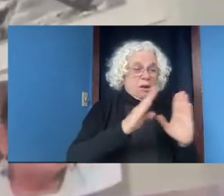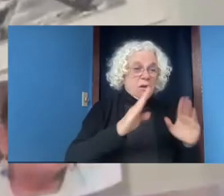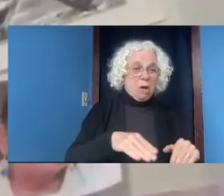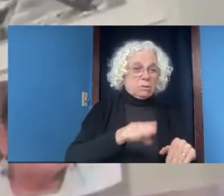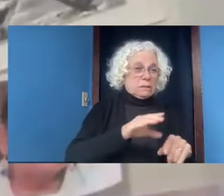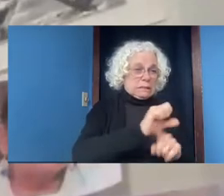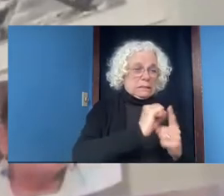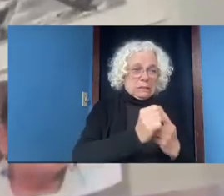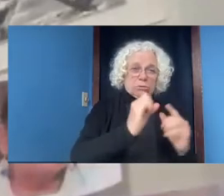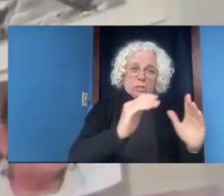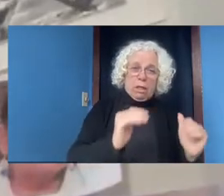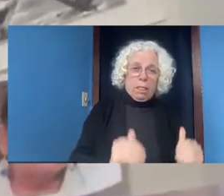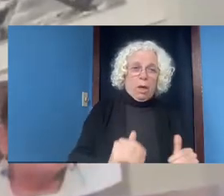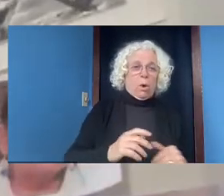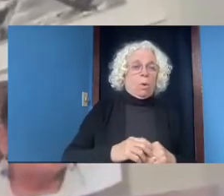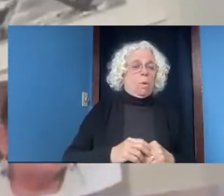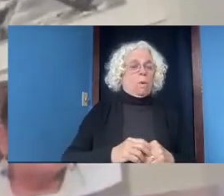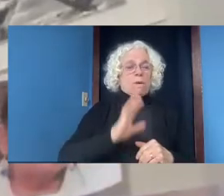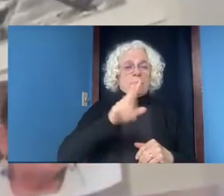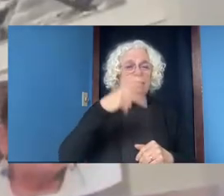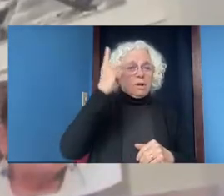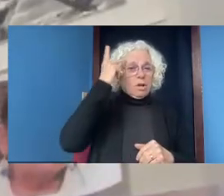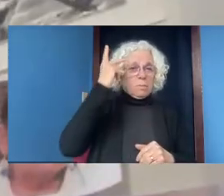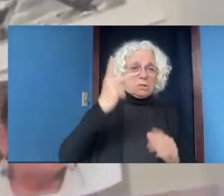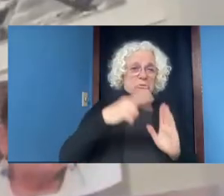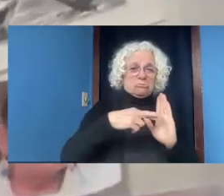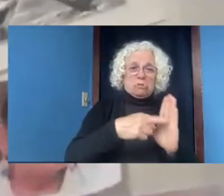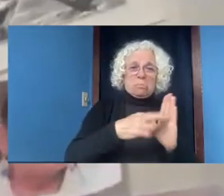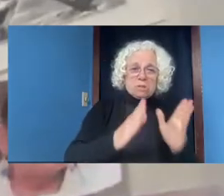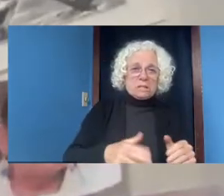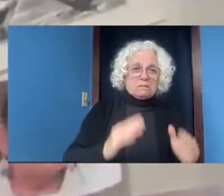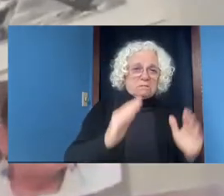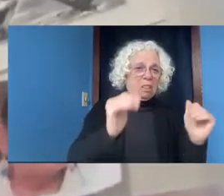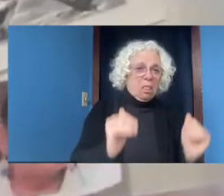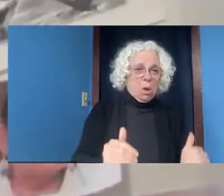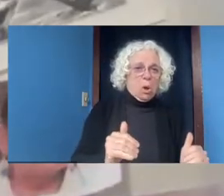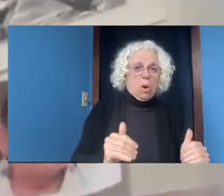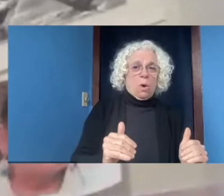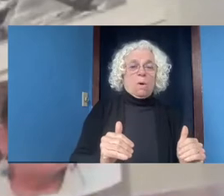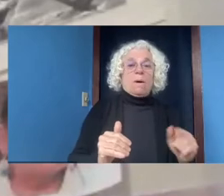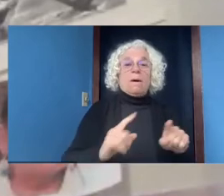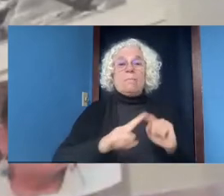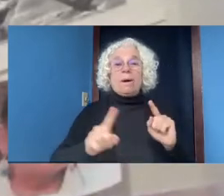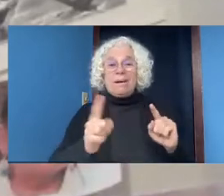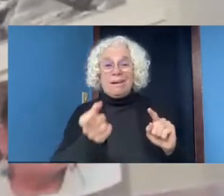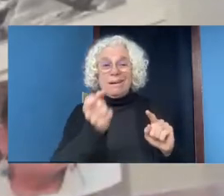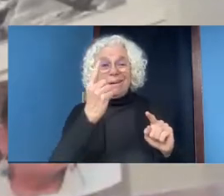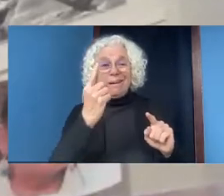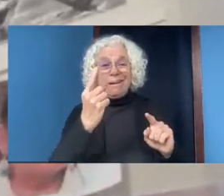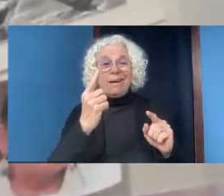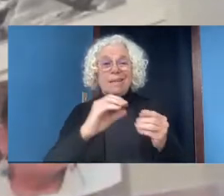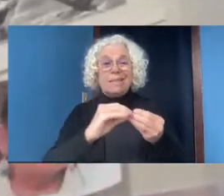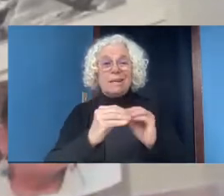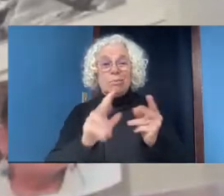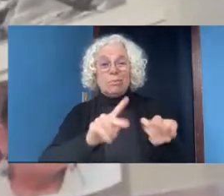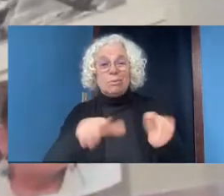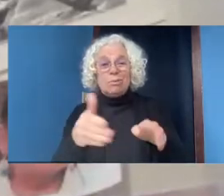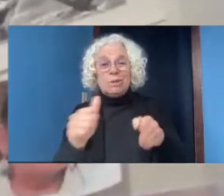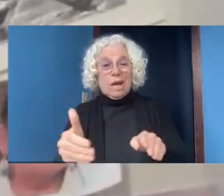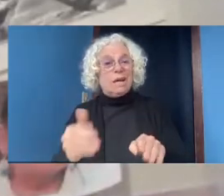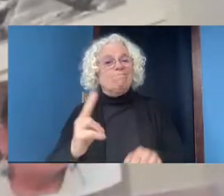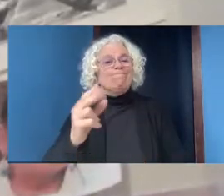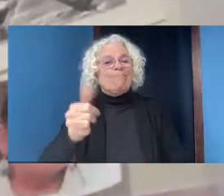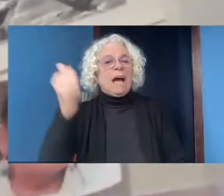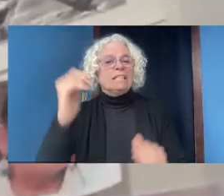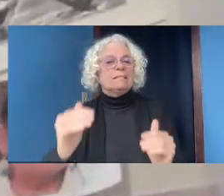conditions, the lowest political representation, and the highest mortality rates in America. Even